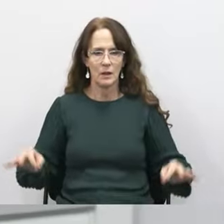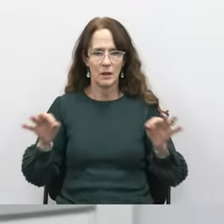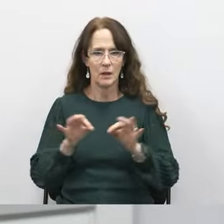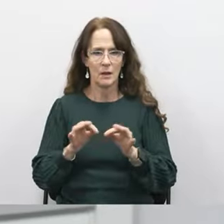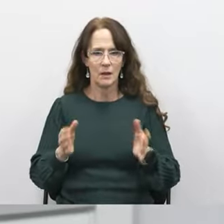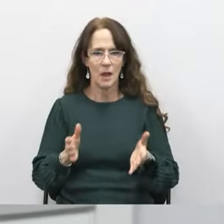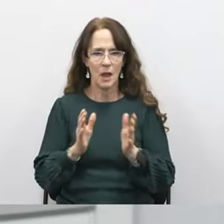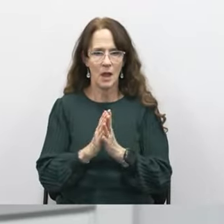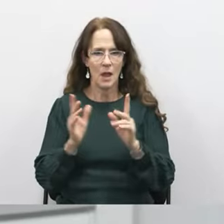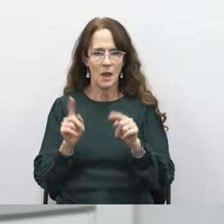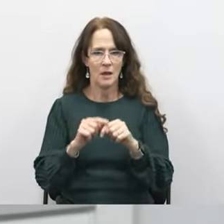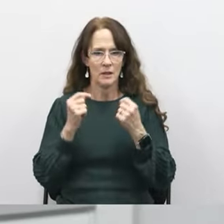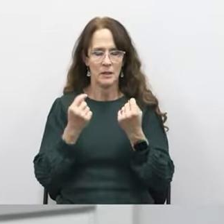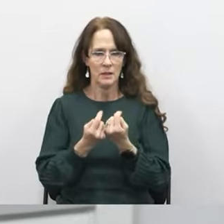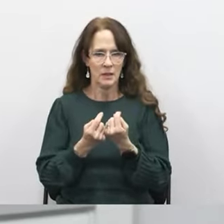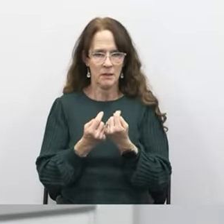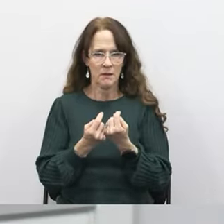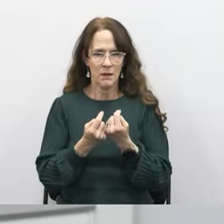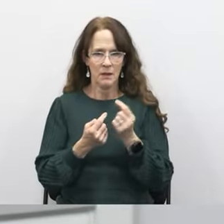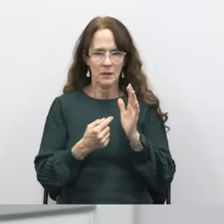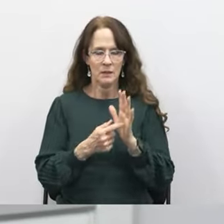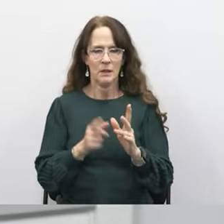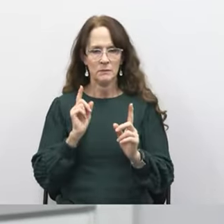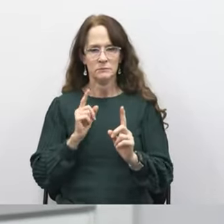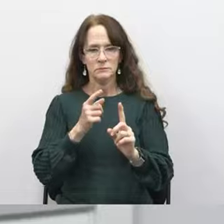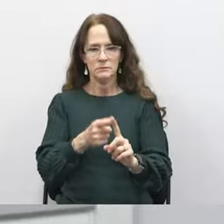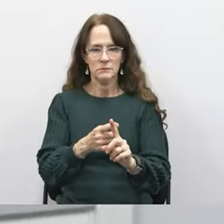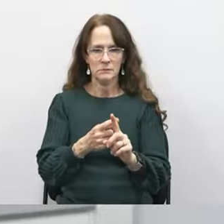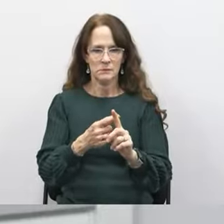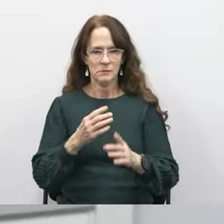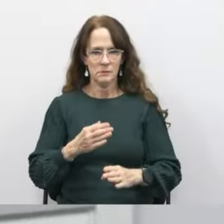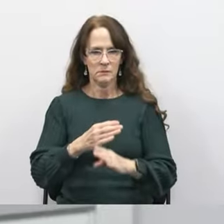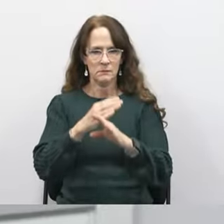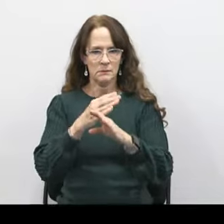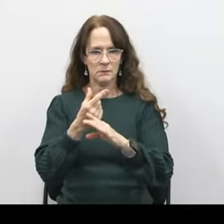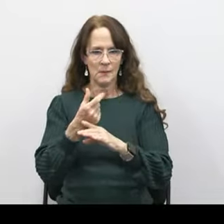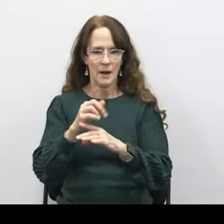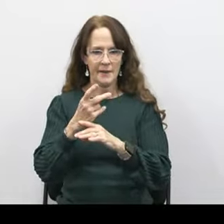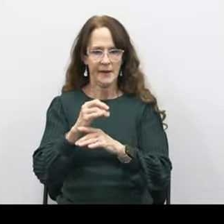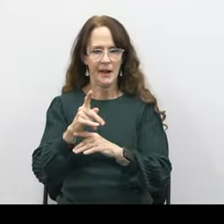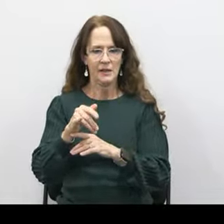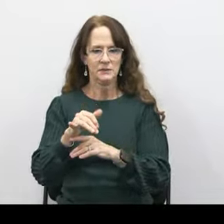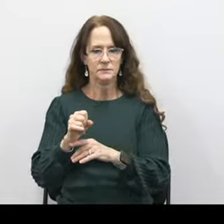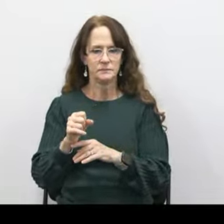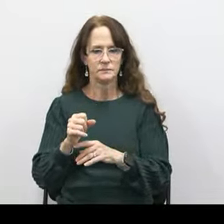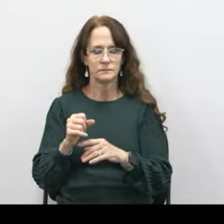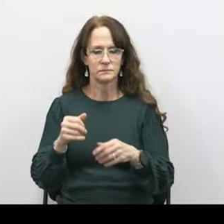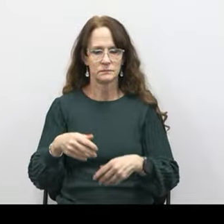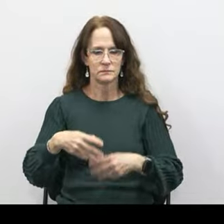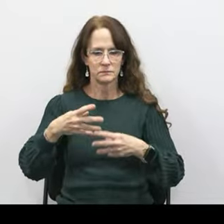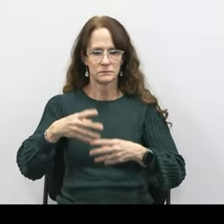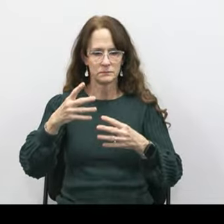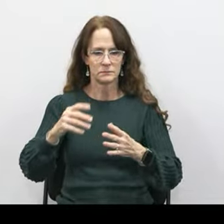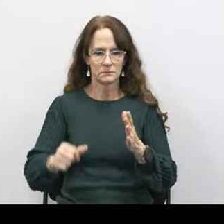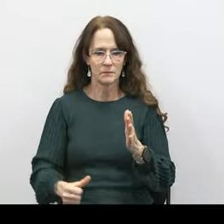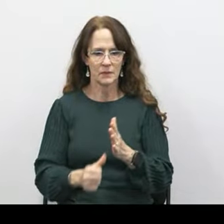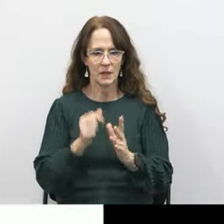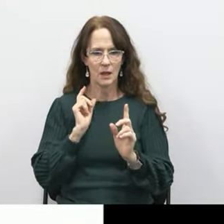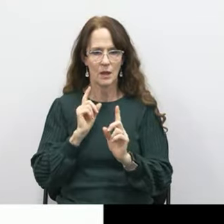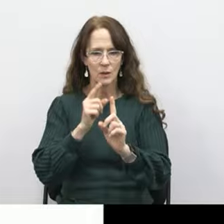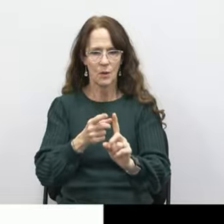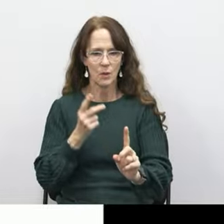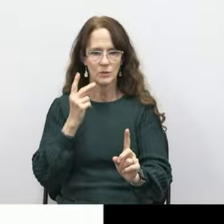our team behind the scenes to show the goals and guardrails, specifically to scroll to goal 2, which describes